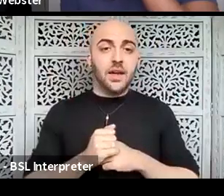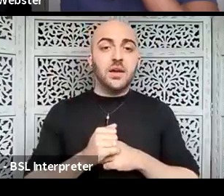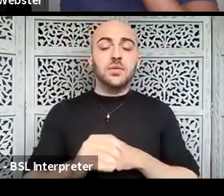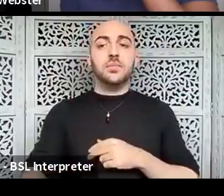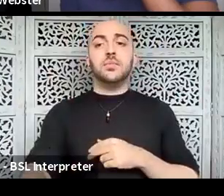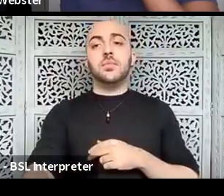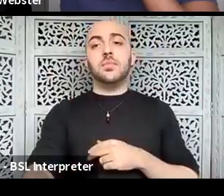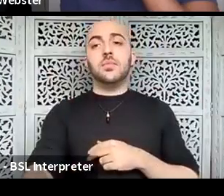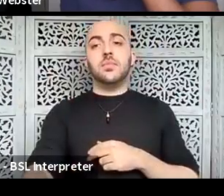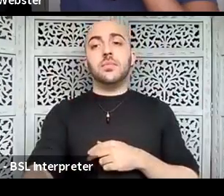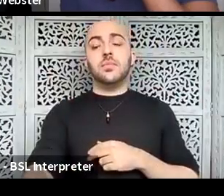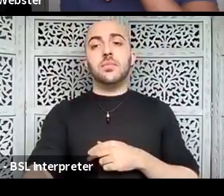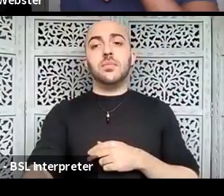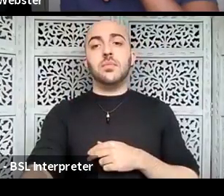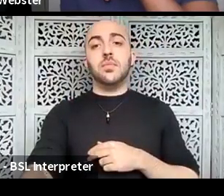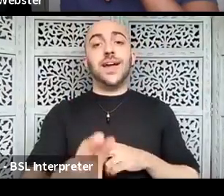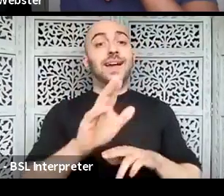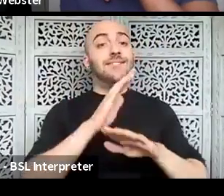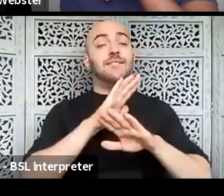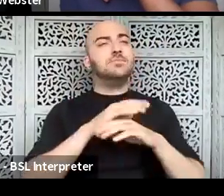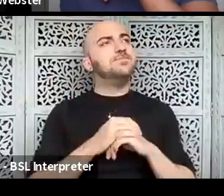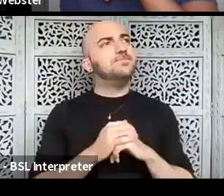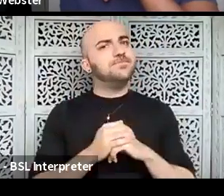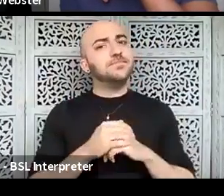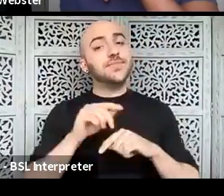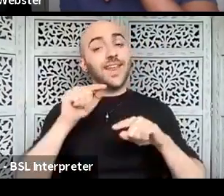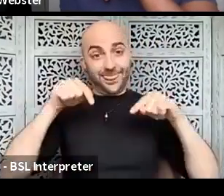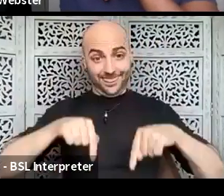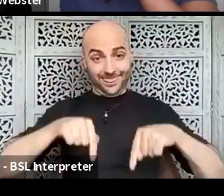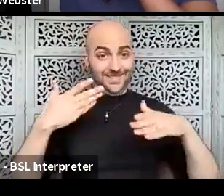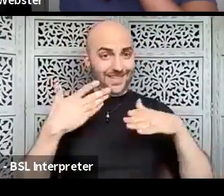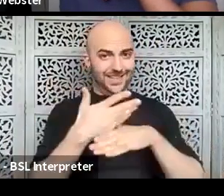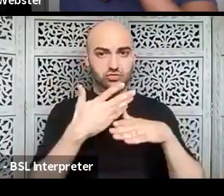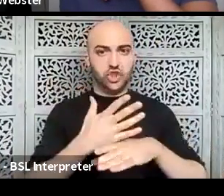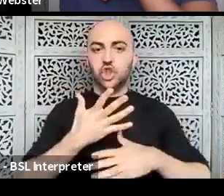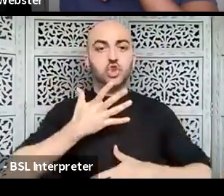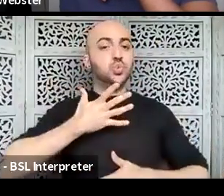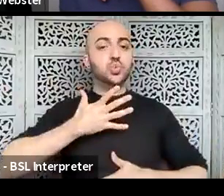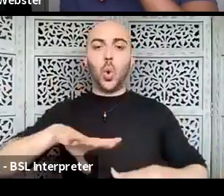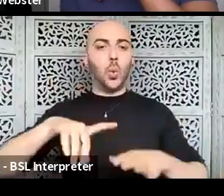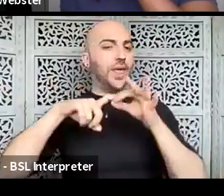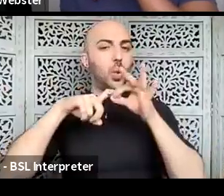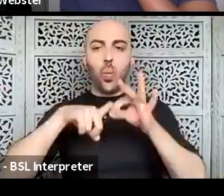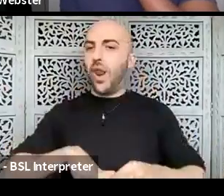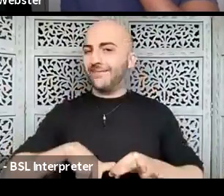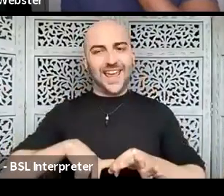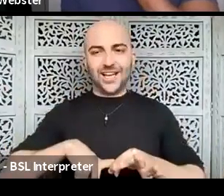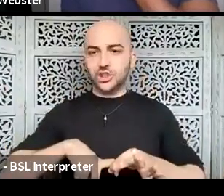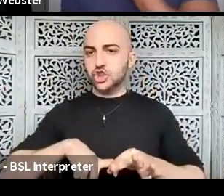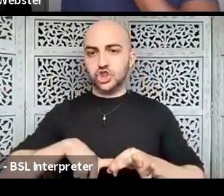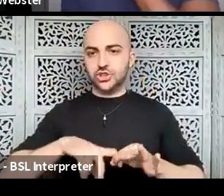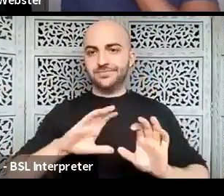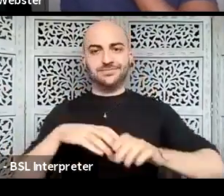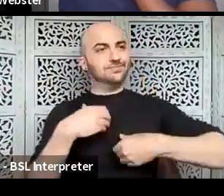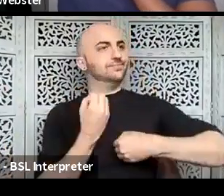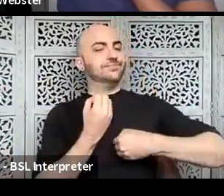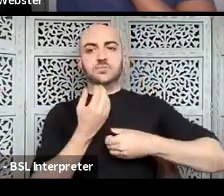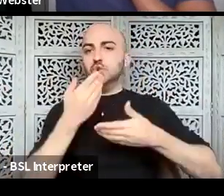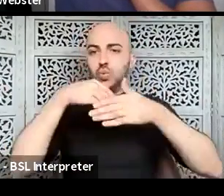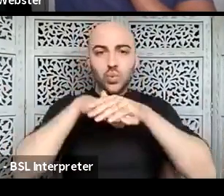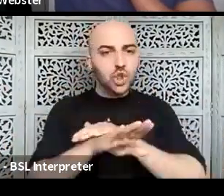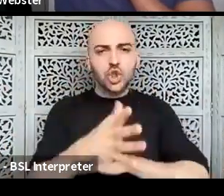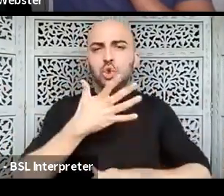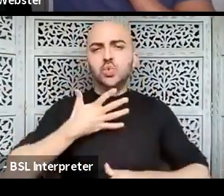make it clear what you need, like you can't, this industry, you don't need qualifications to get into it. You don't need to have an